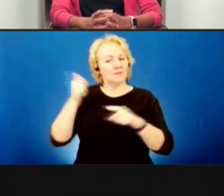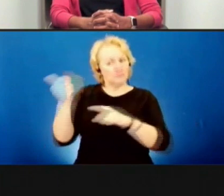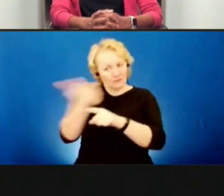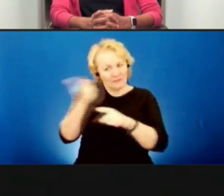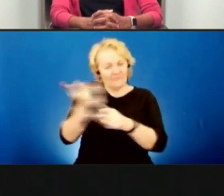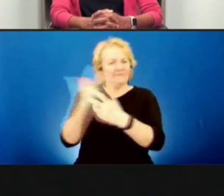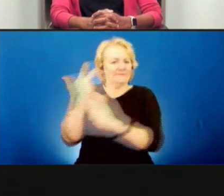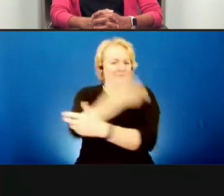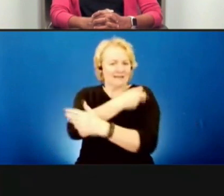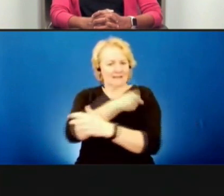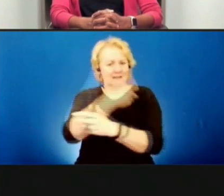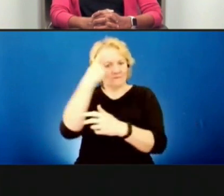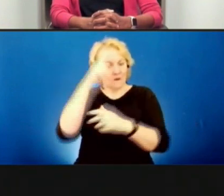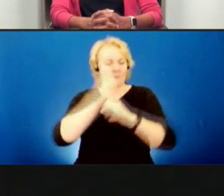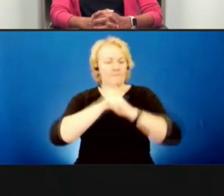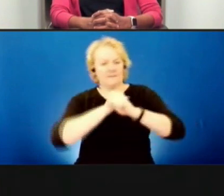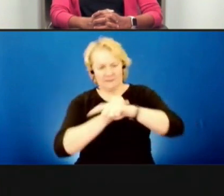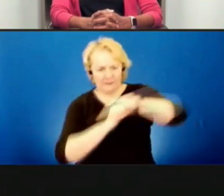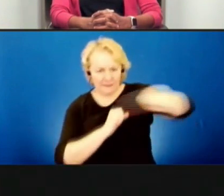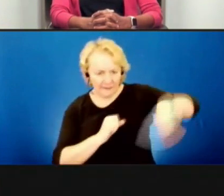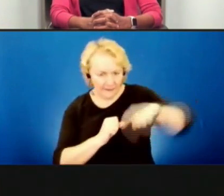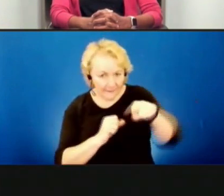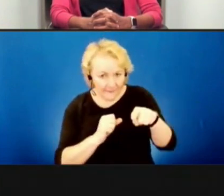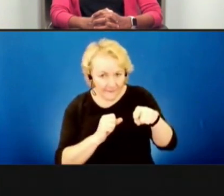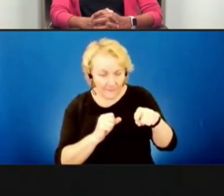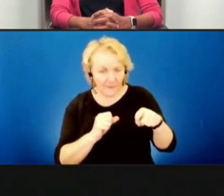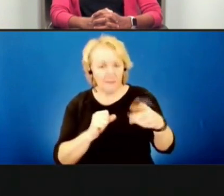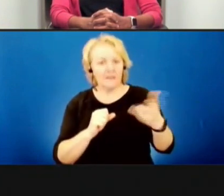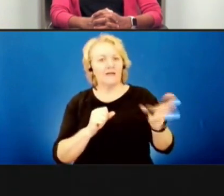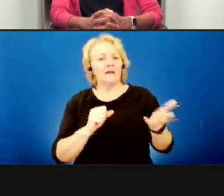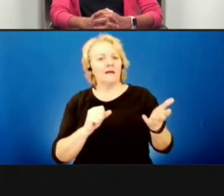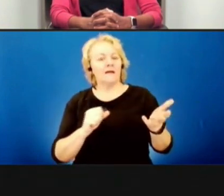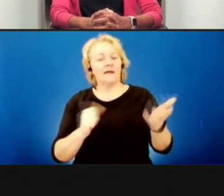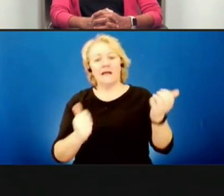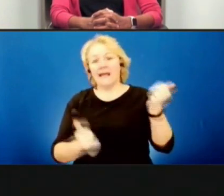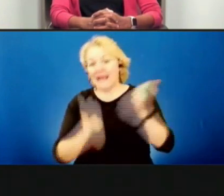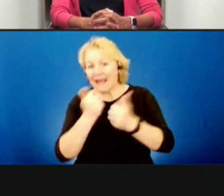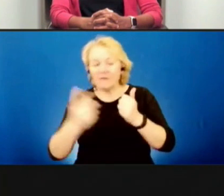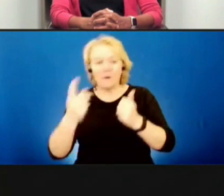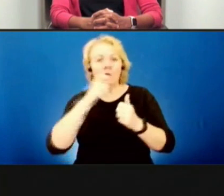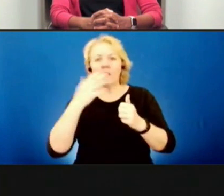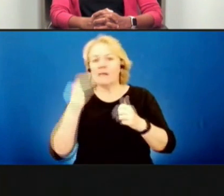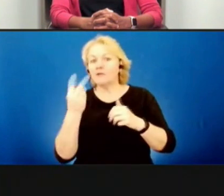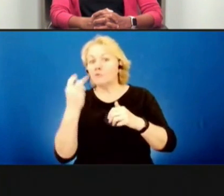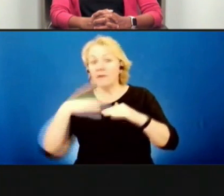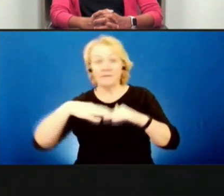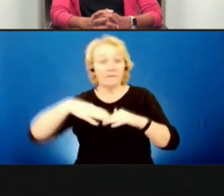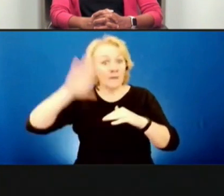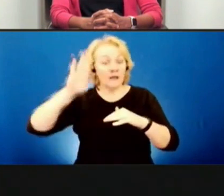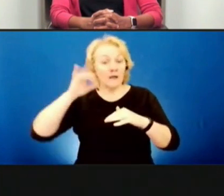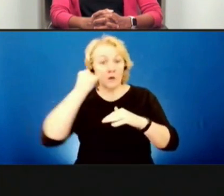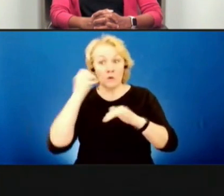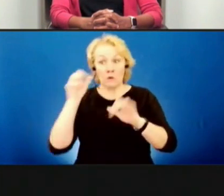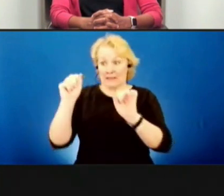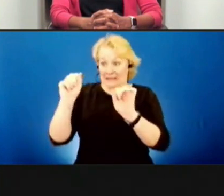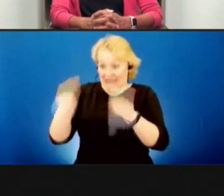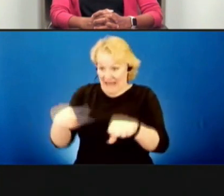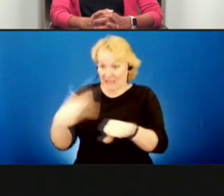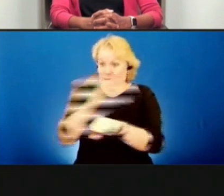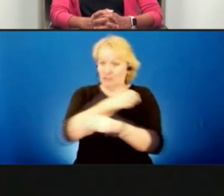we need to have as many as who are eligible above the age of 12 and above to be